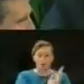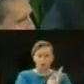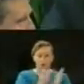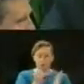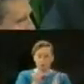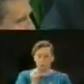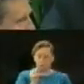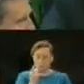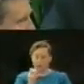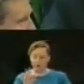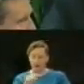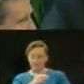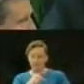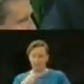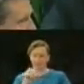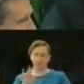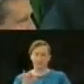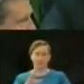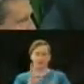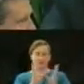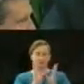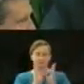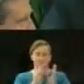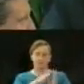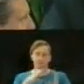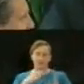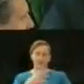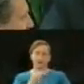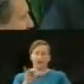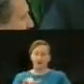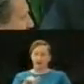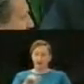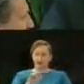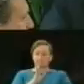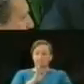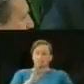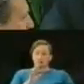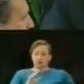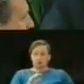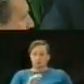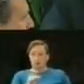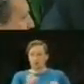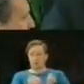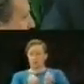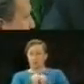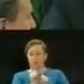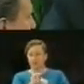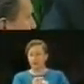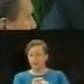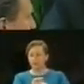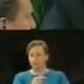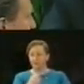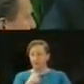him. But I don't believe that the committee is ready to make their recommendations to the legislature